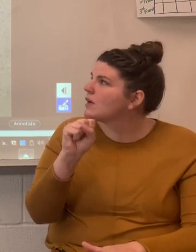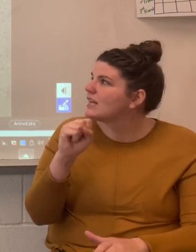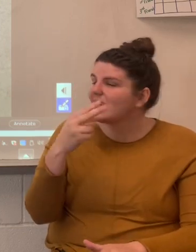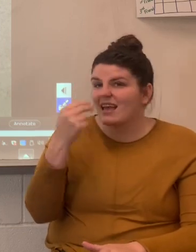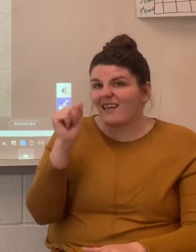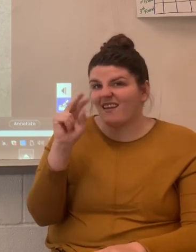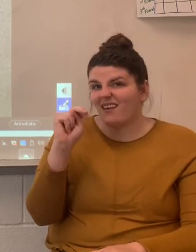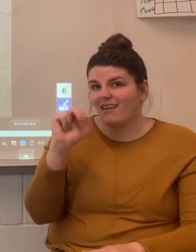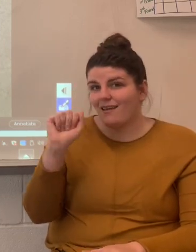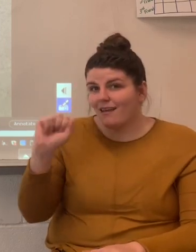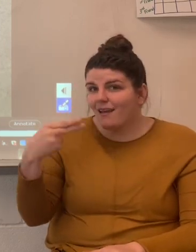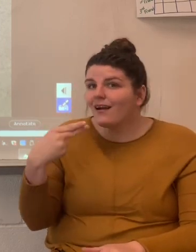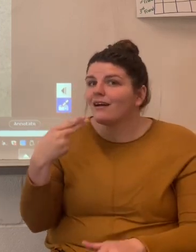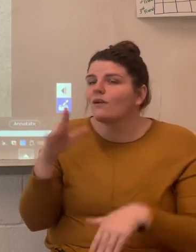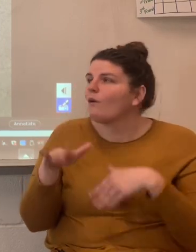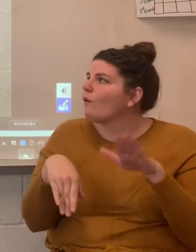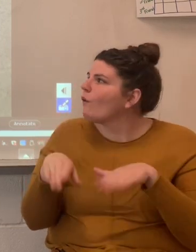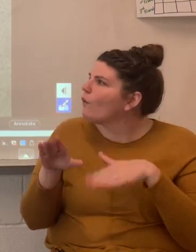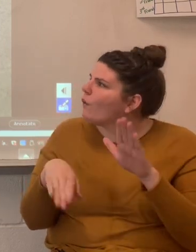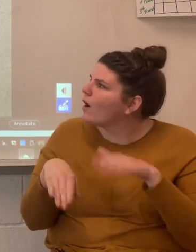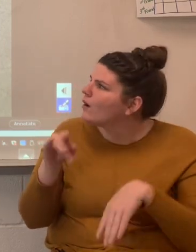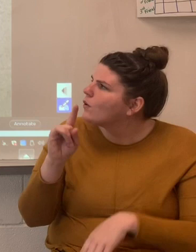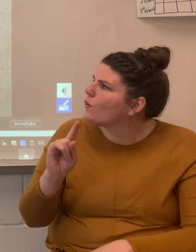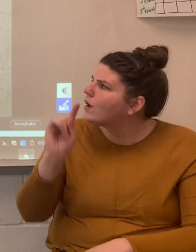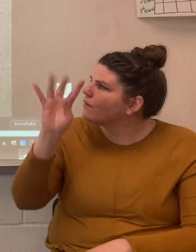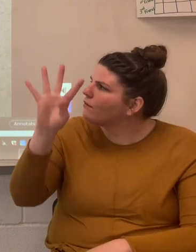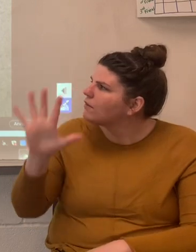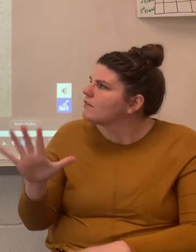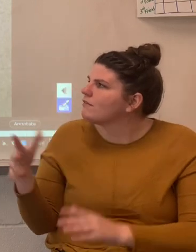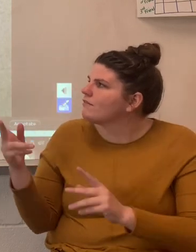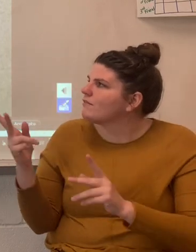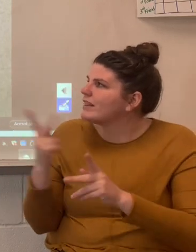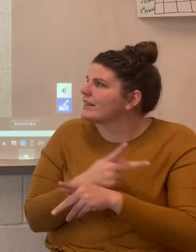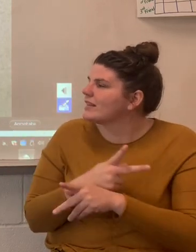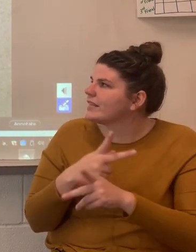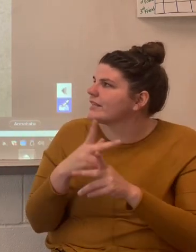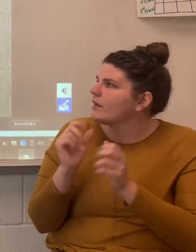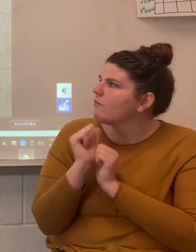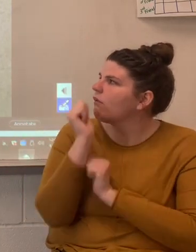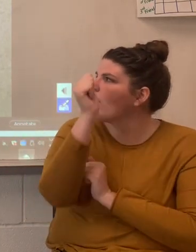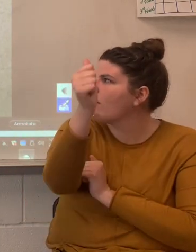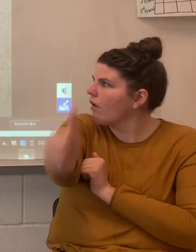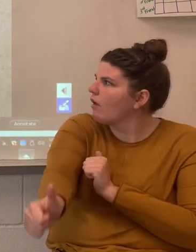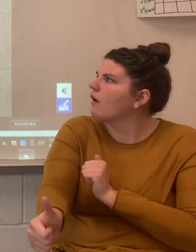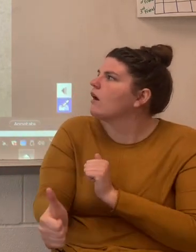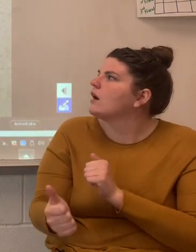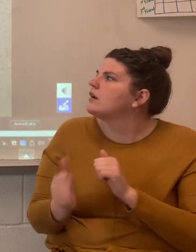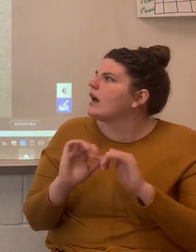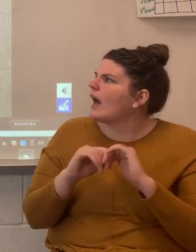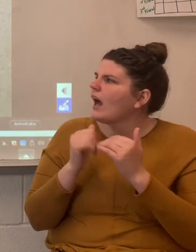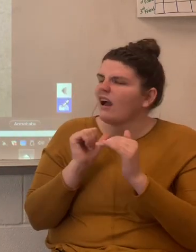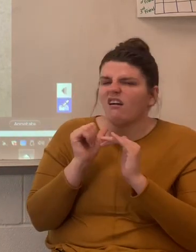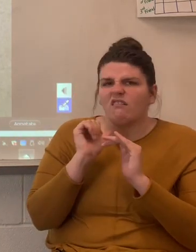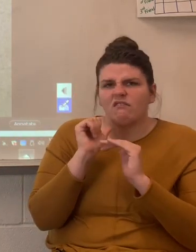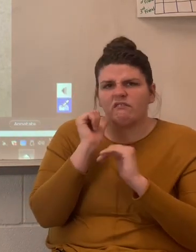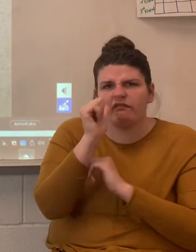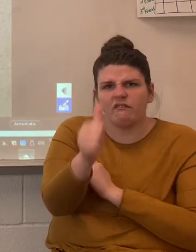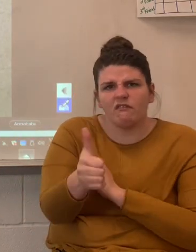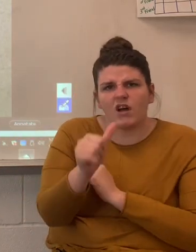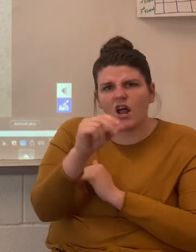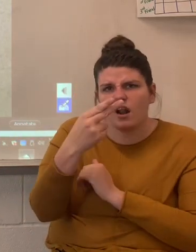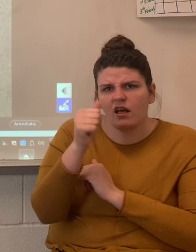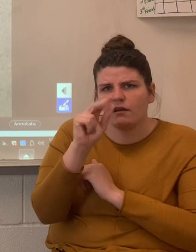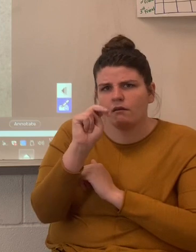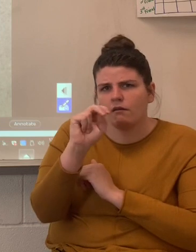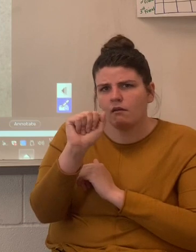as far. How far did Hannah hike? Well, she hiked the 7 2/3, which Jamal did,